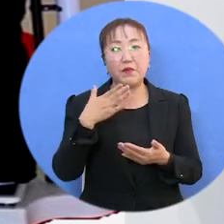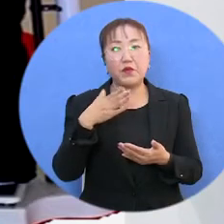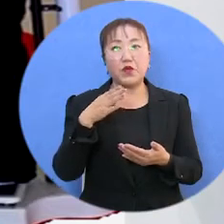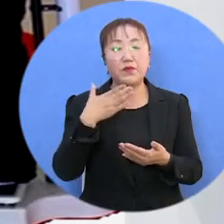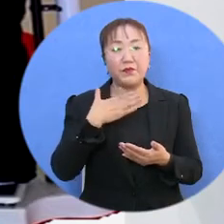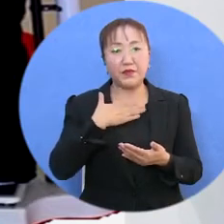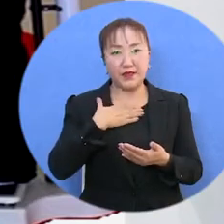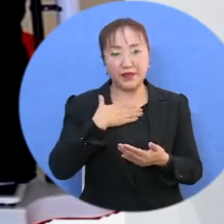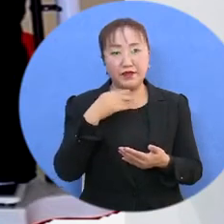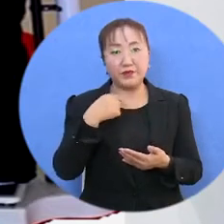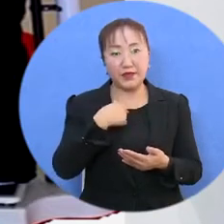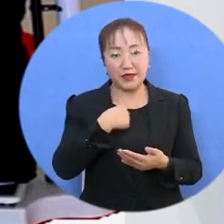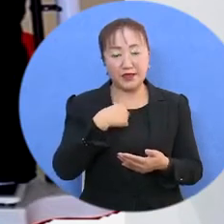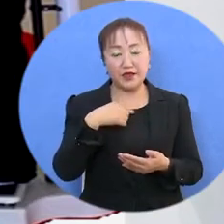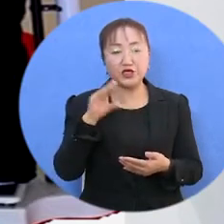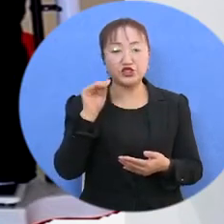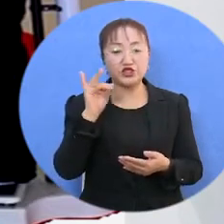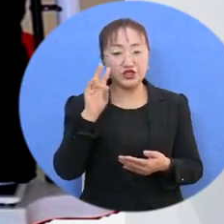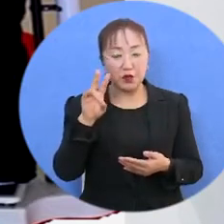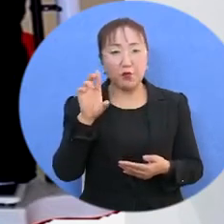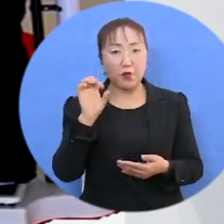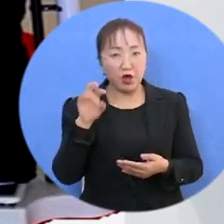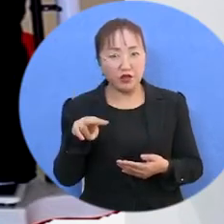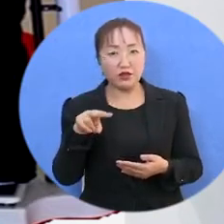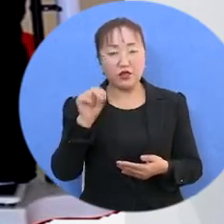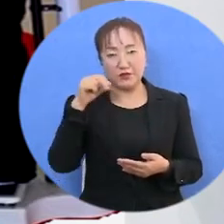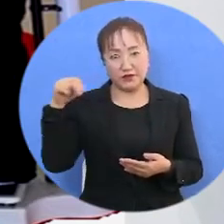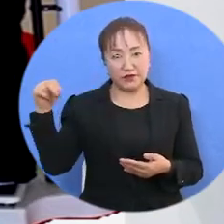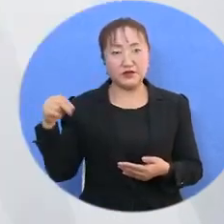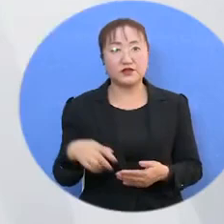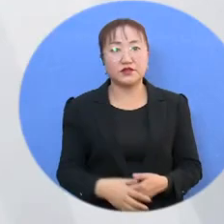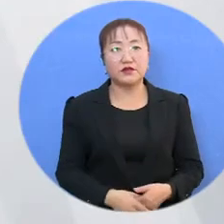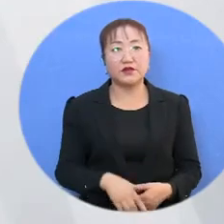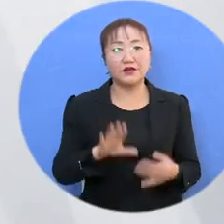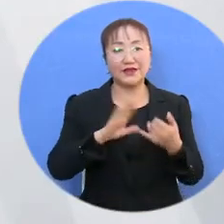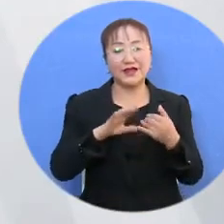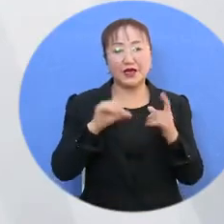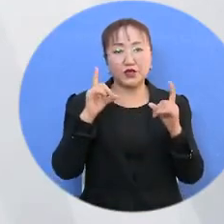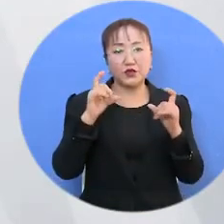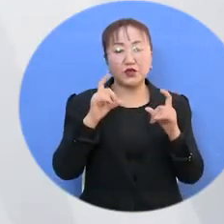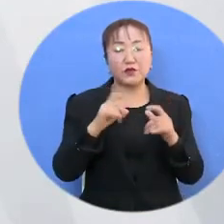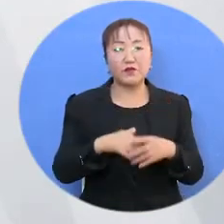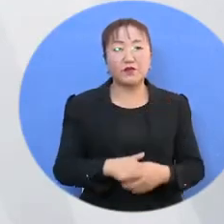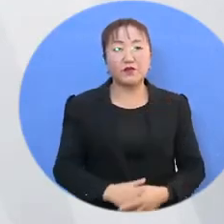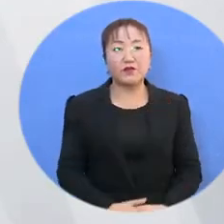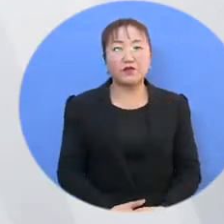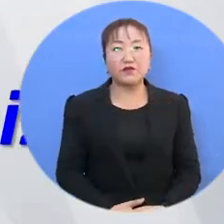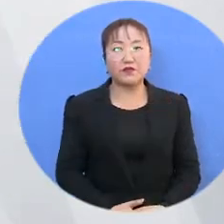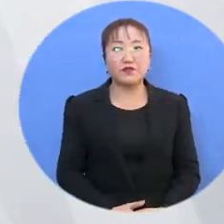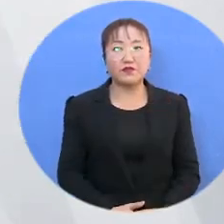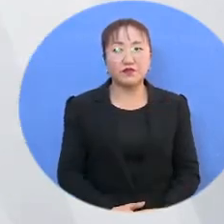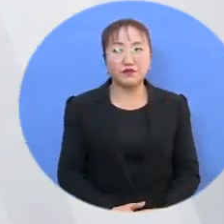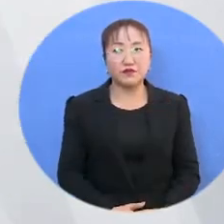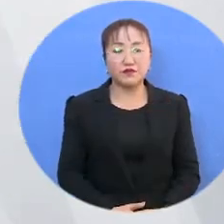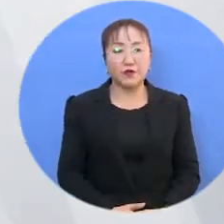write, my weight is. Okay, next picture. Do you know about your